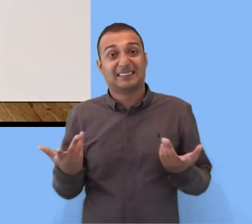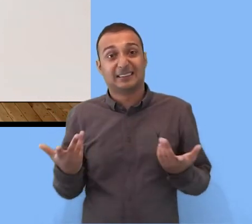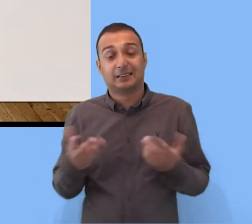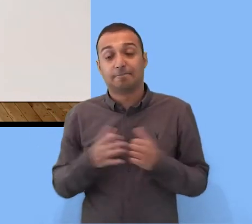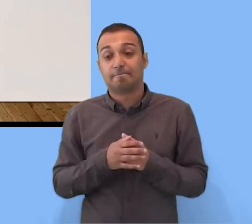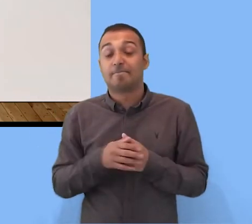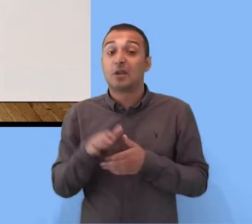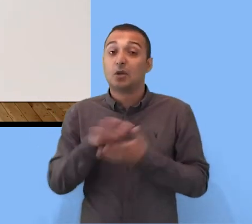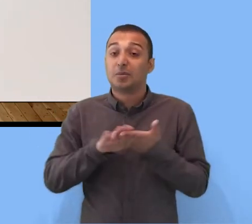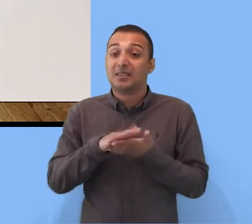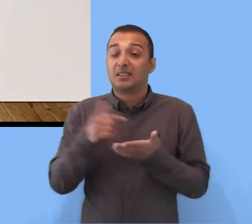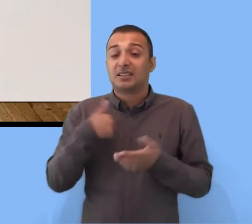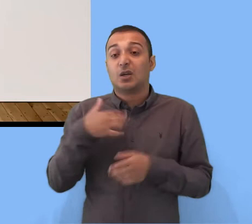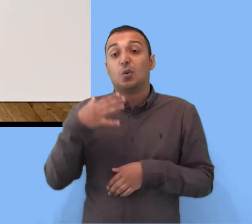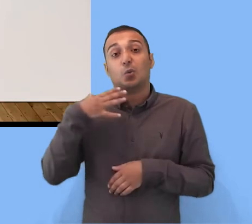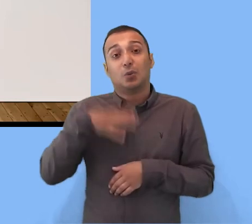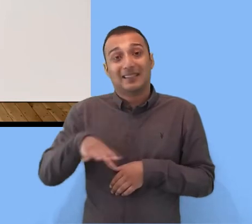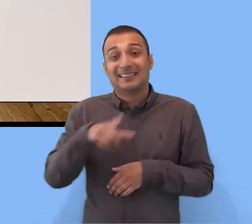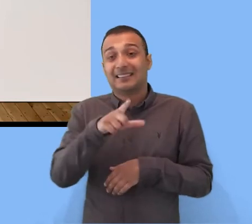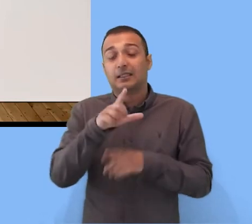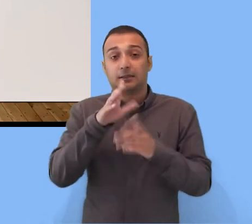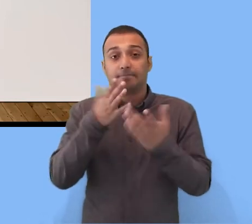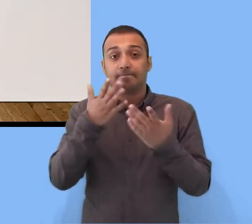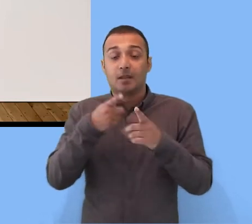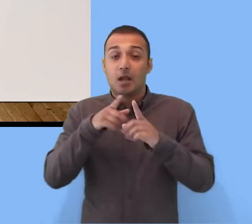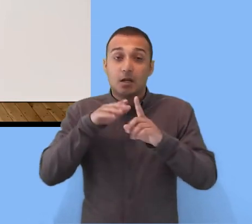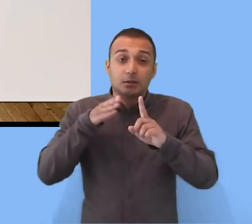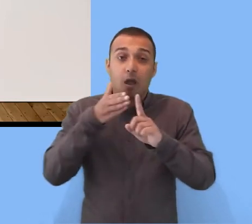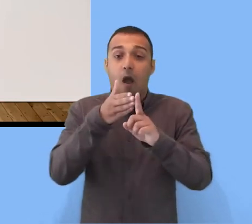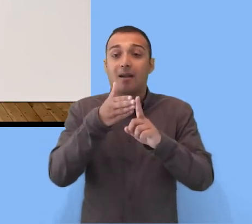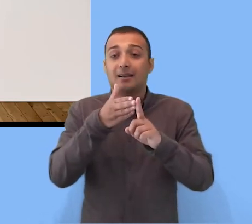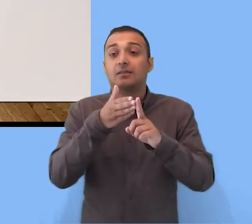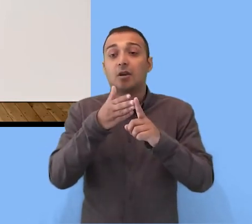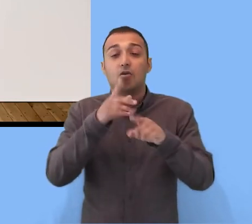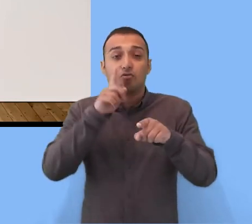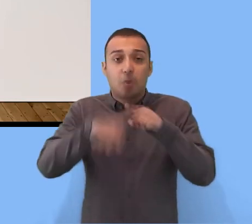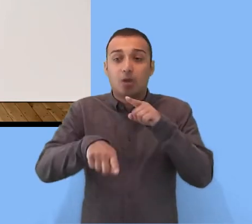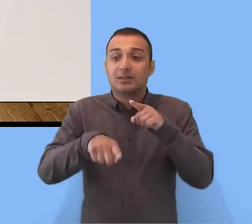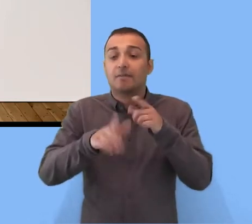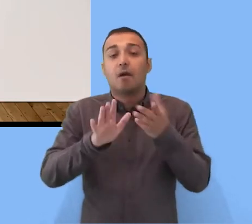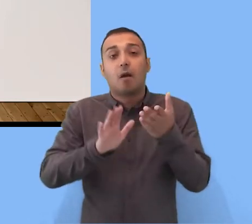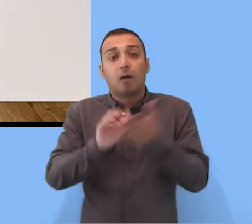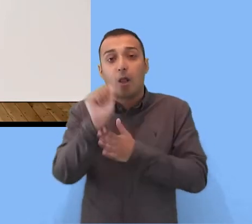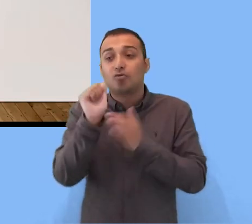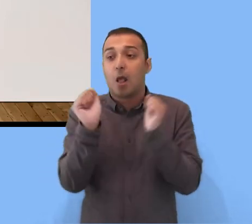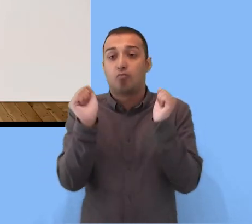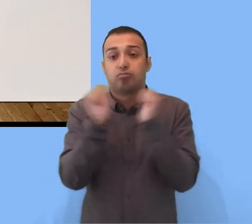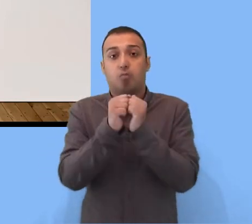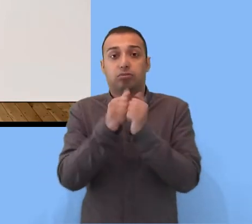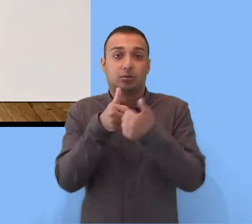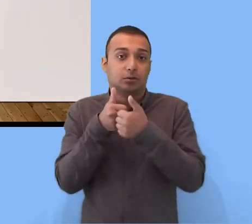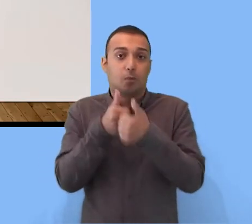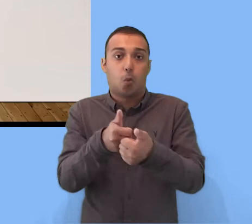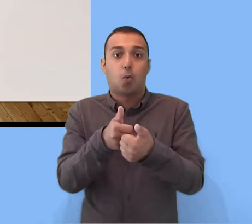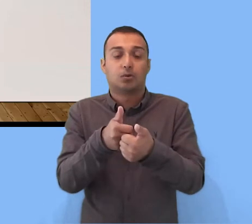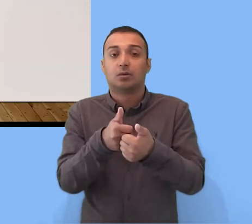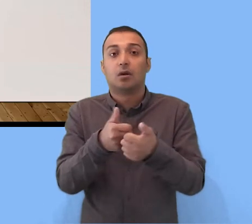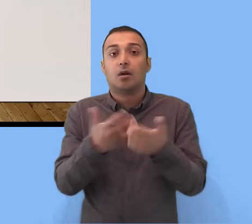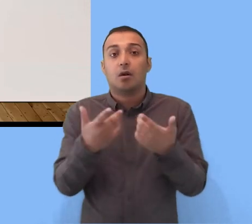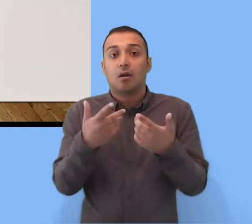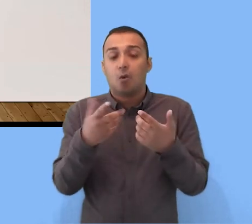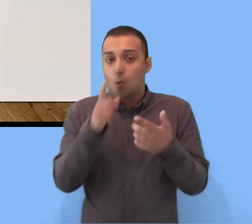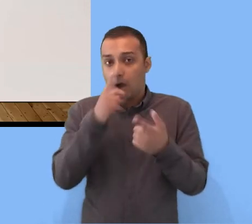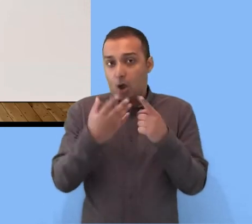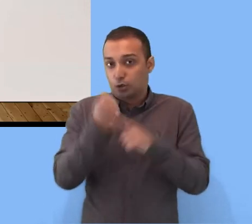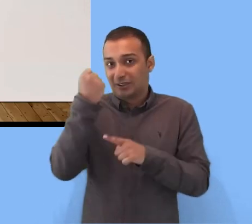is targeted, responsive, culturally appropriate support for parental engagement with learning. And you cannot do that unless you know your parents.